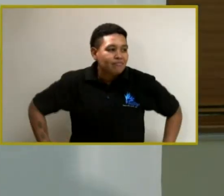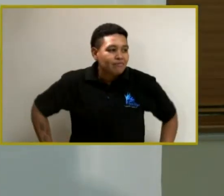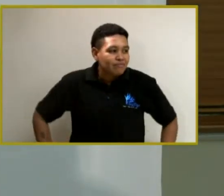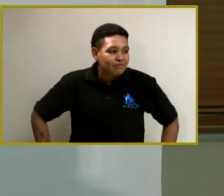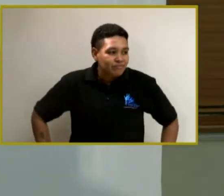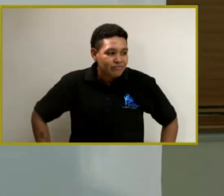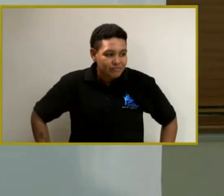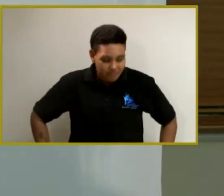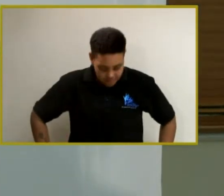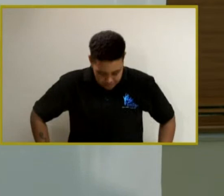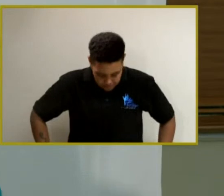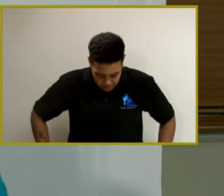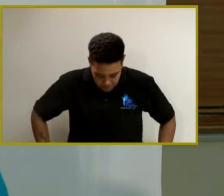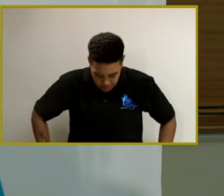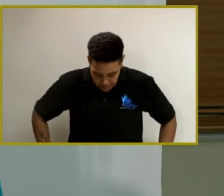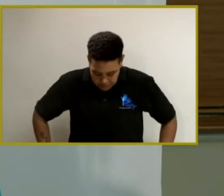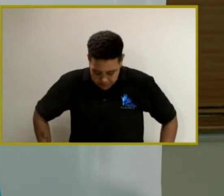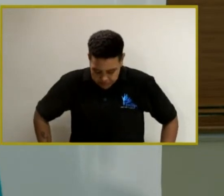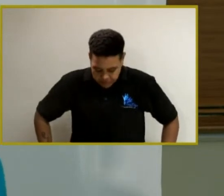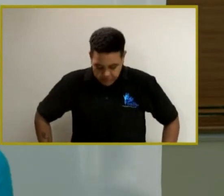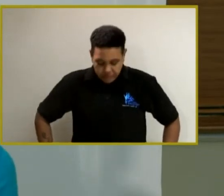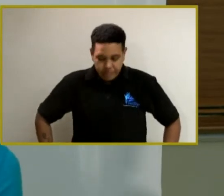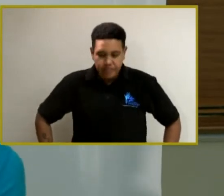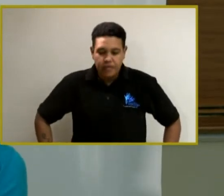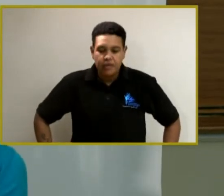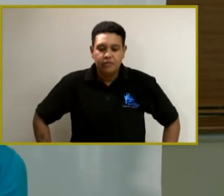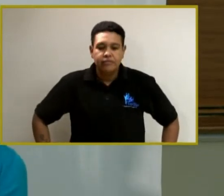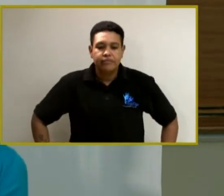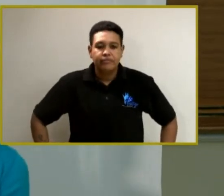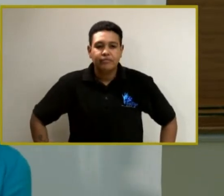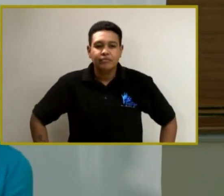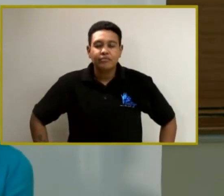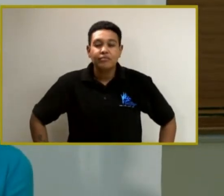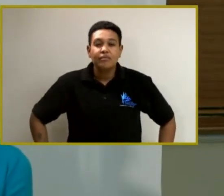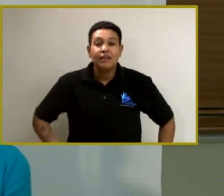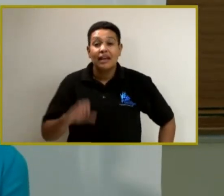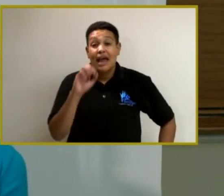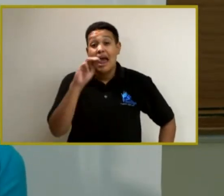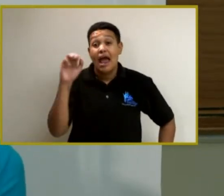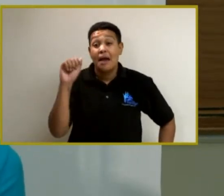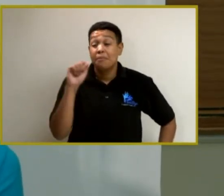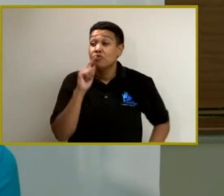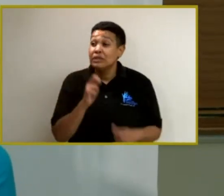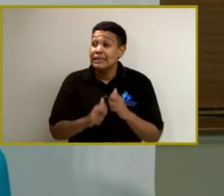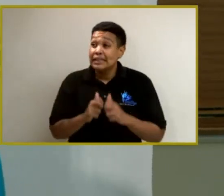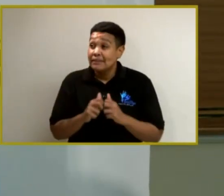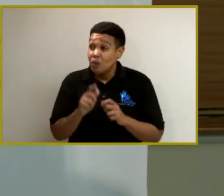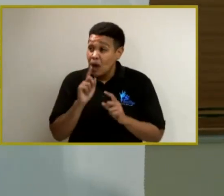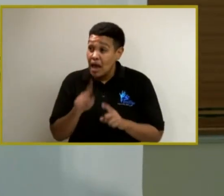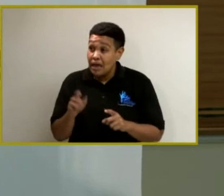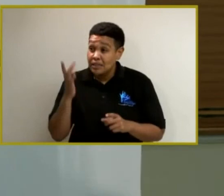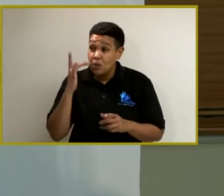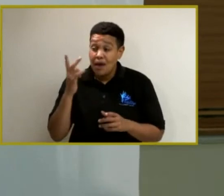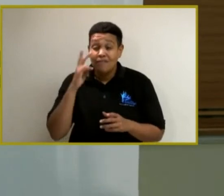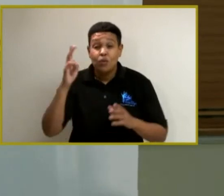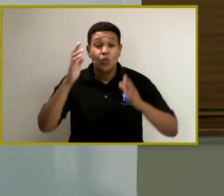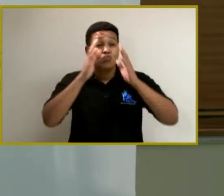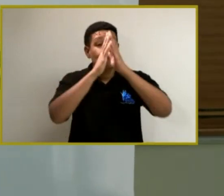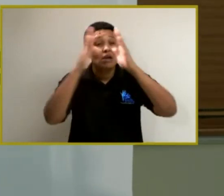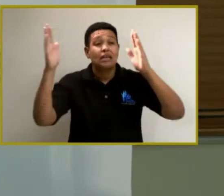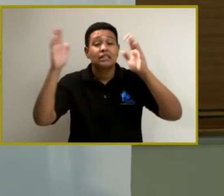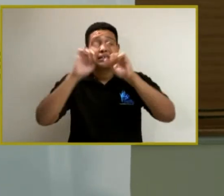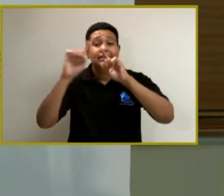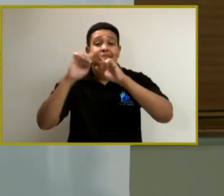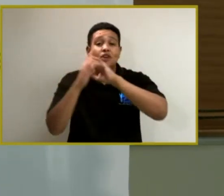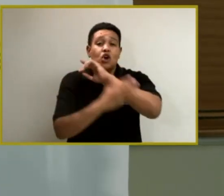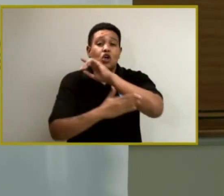Emma, it's difficult to answer that question because if we look at a range of countries